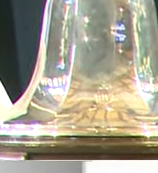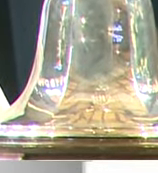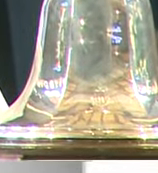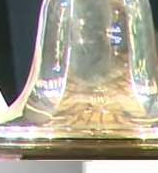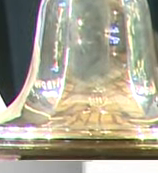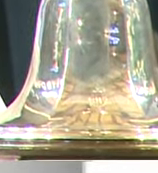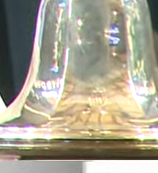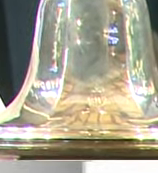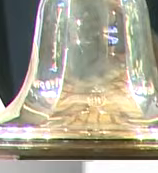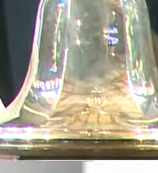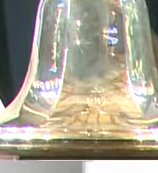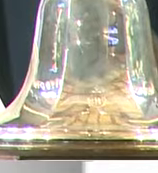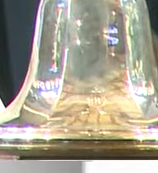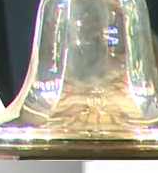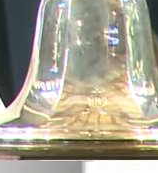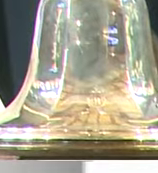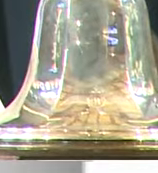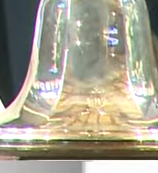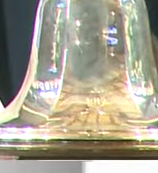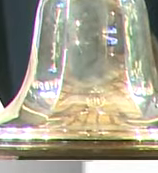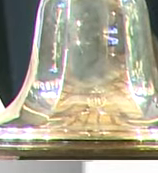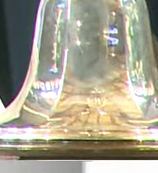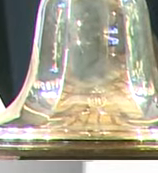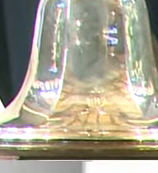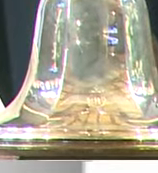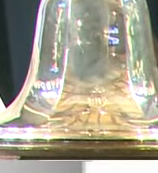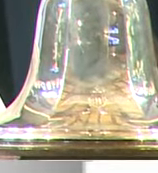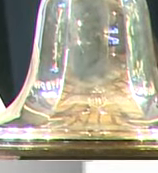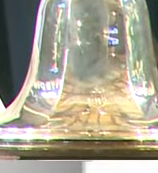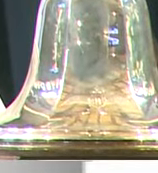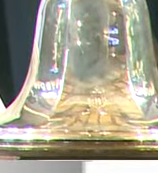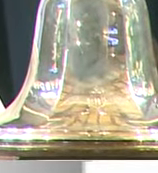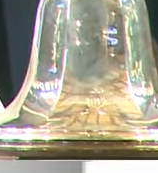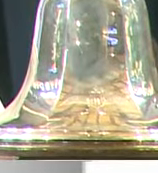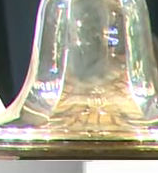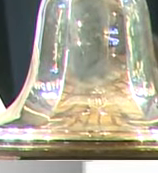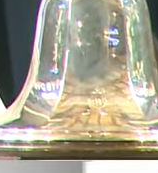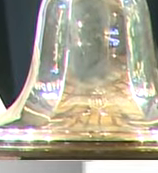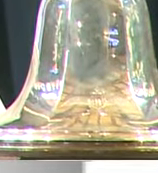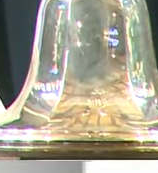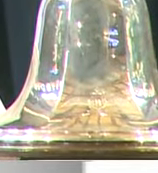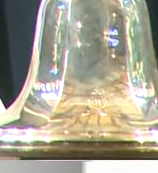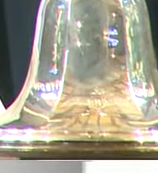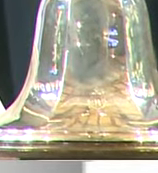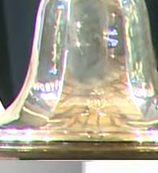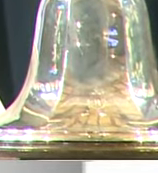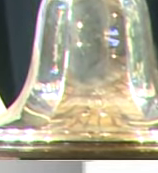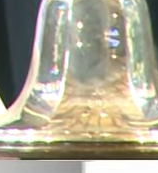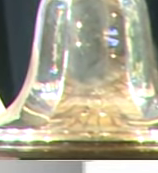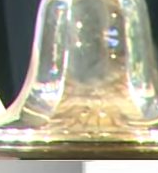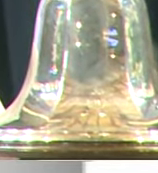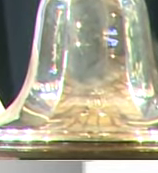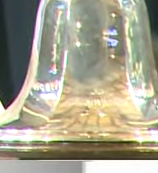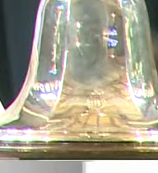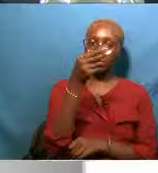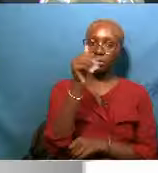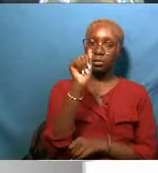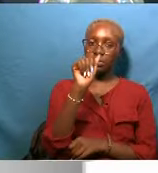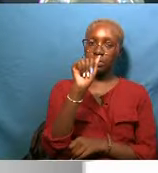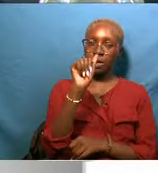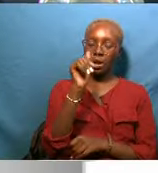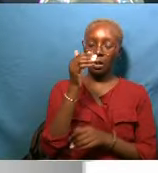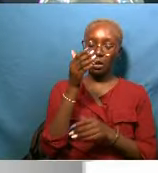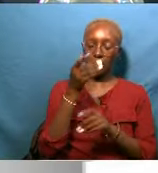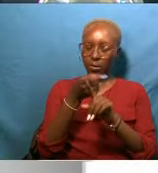between Geoffrey Kirui and Martha Awino, both of All Saints Cathedral,